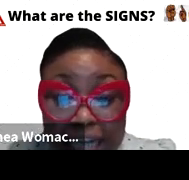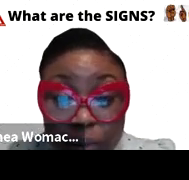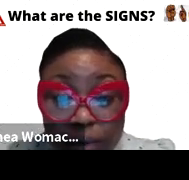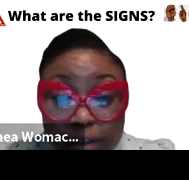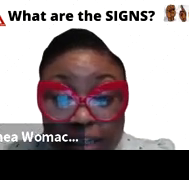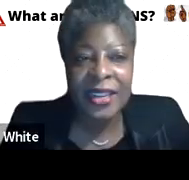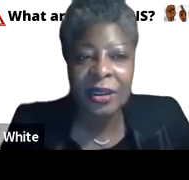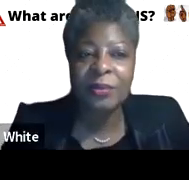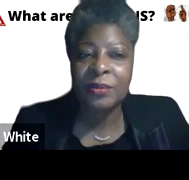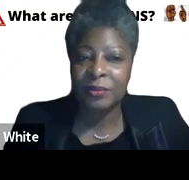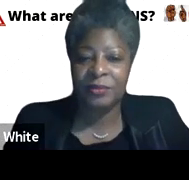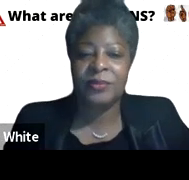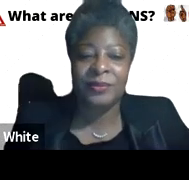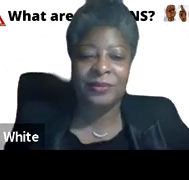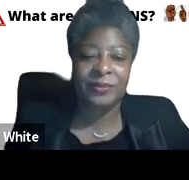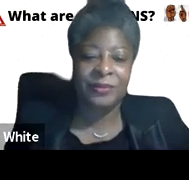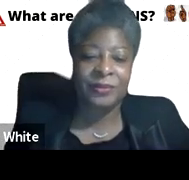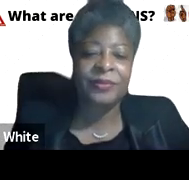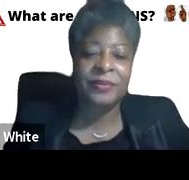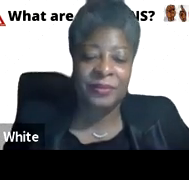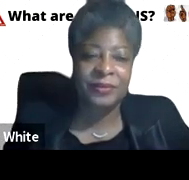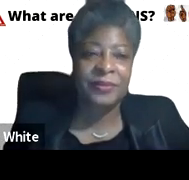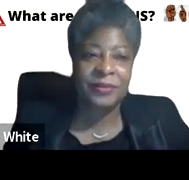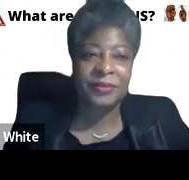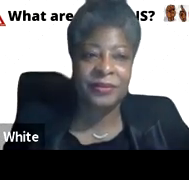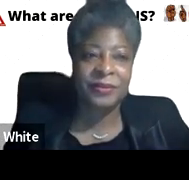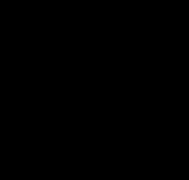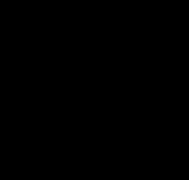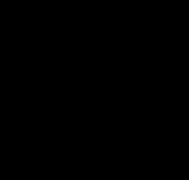need help? I need help. I need help.